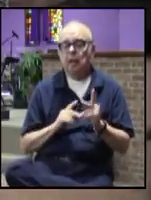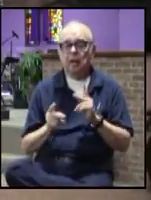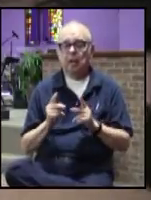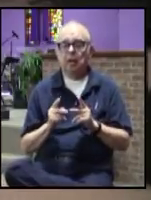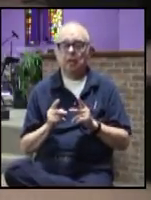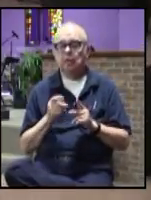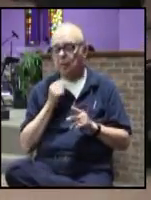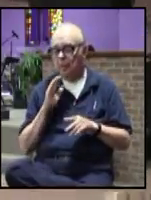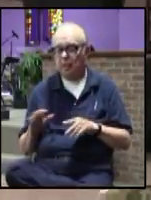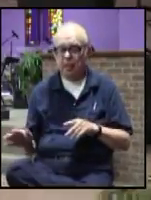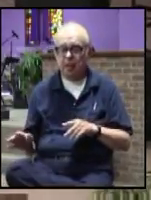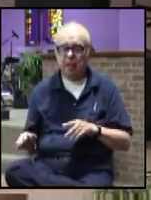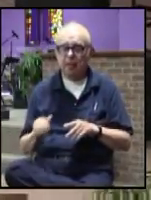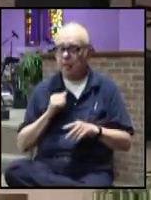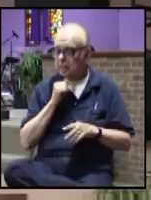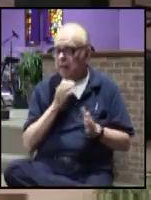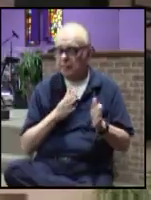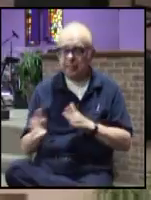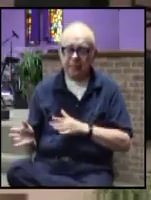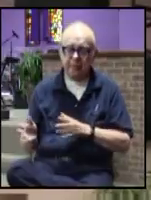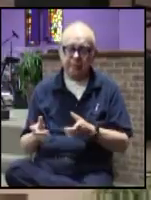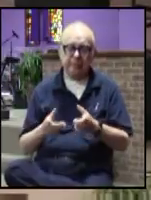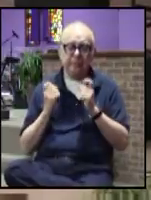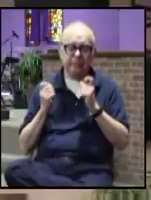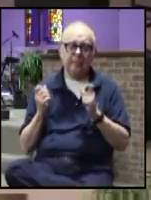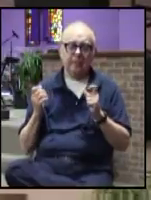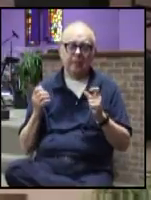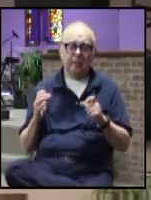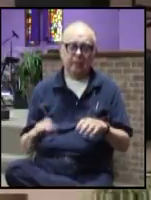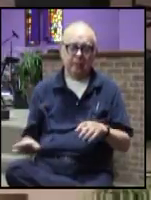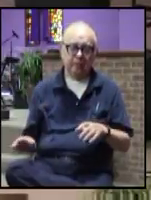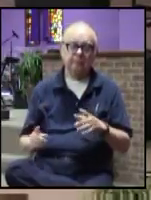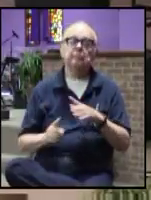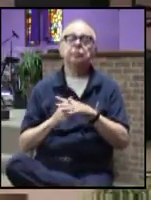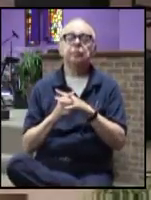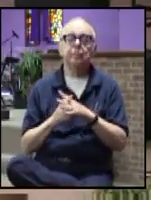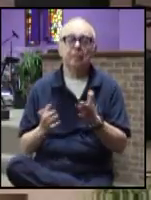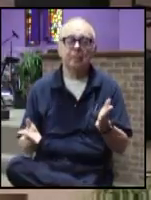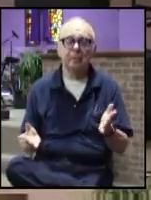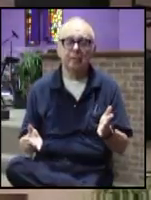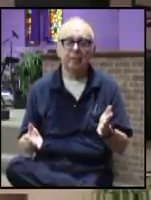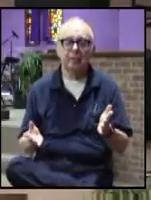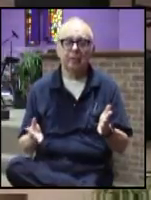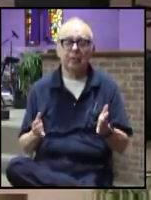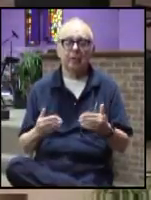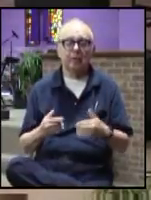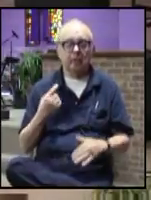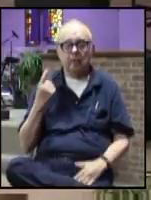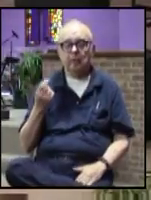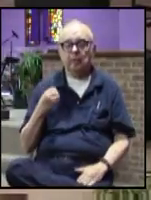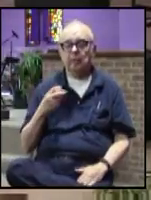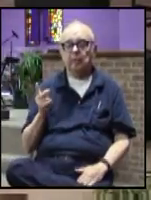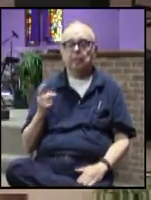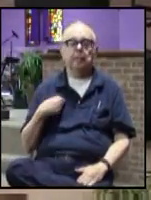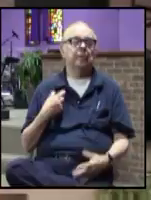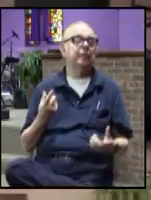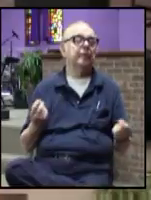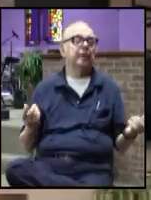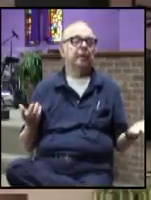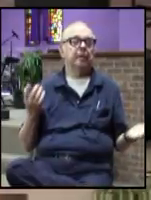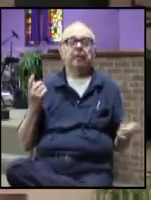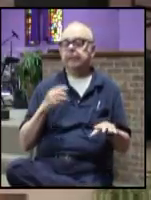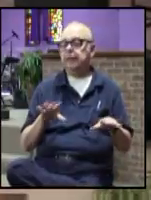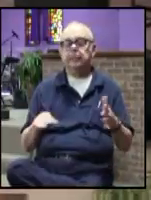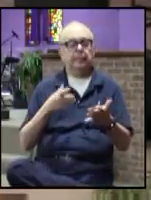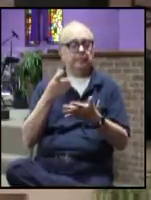Some people whose children weren't planned, and then all of a sudden a child comes along and they think, okay, now what am I